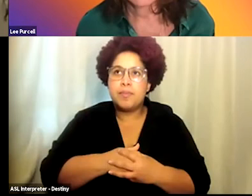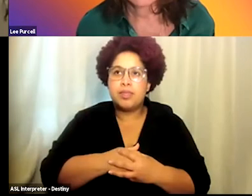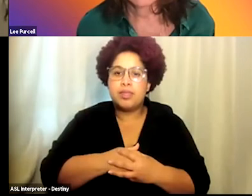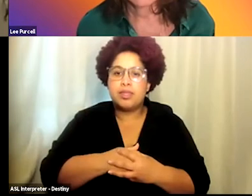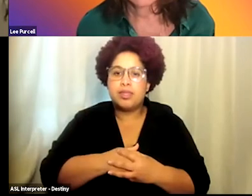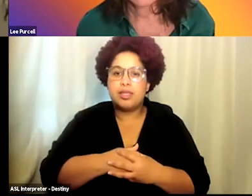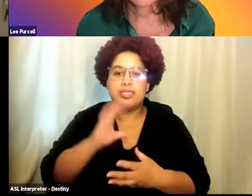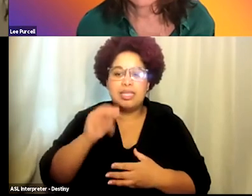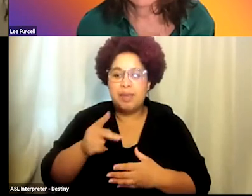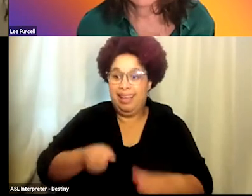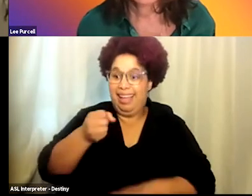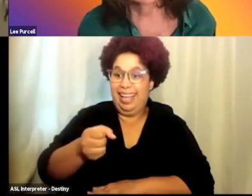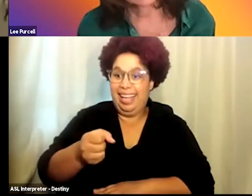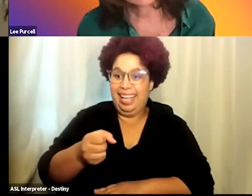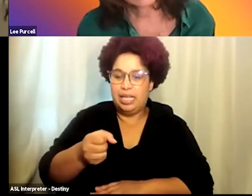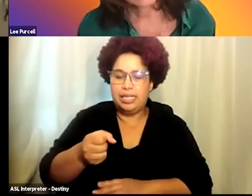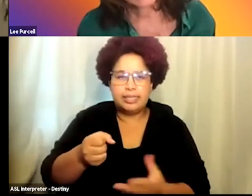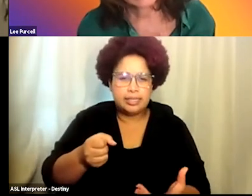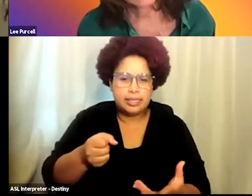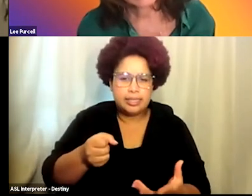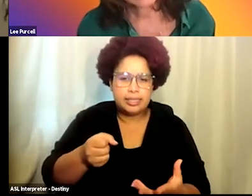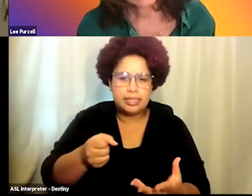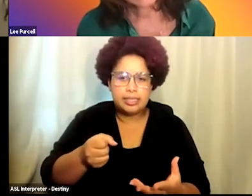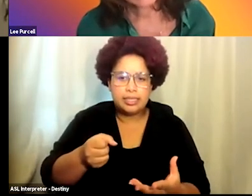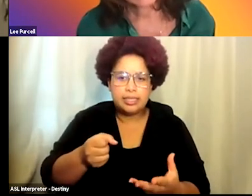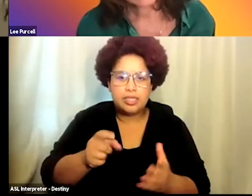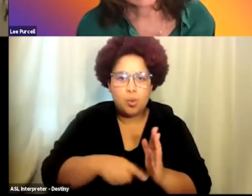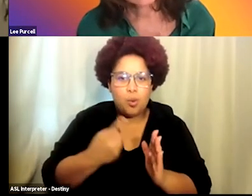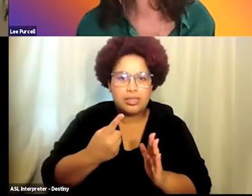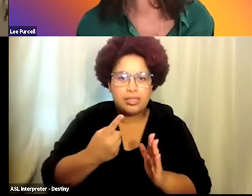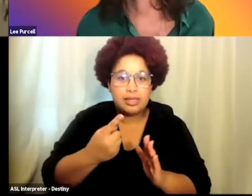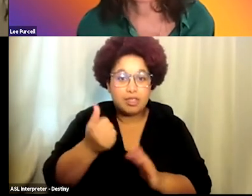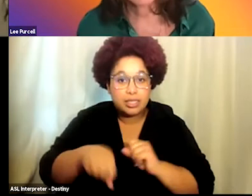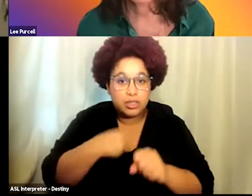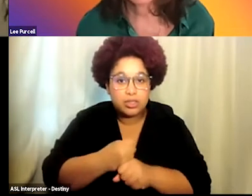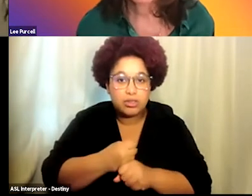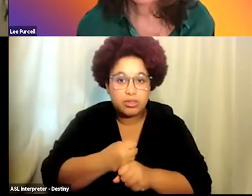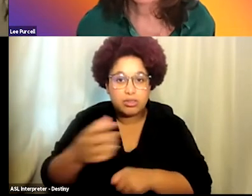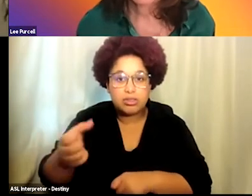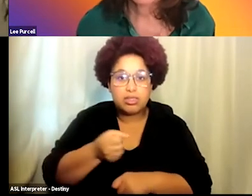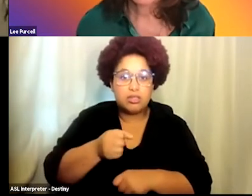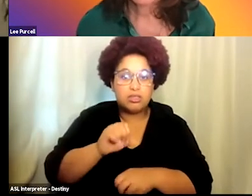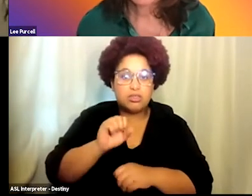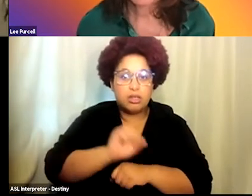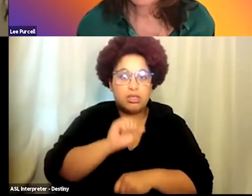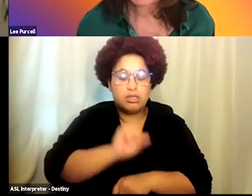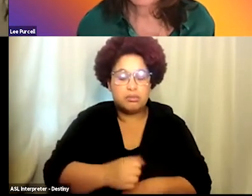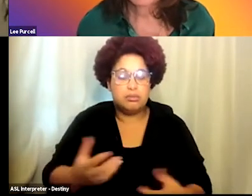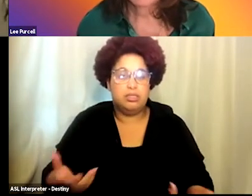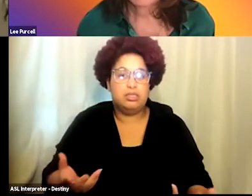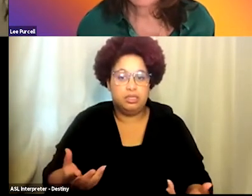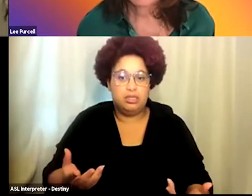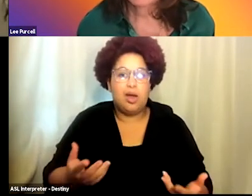because I have cerebral palsy, because then I'll work once every 10 years. Right, exactly.